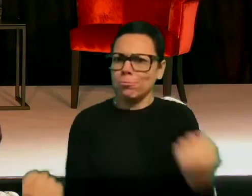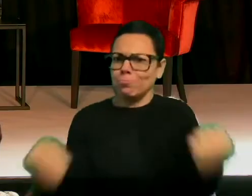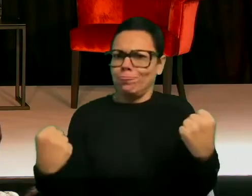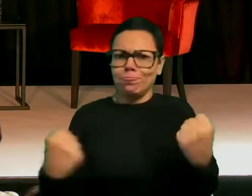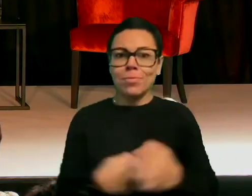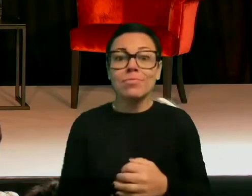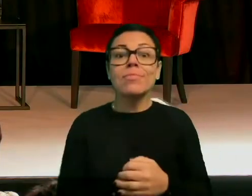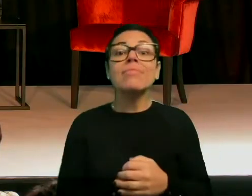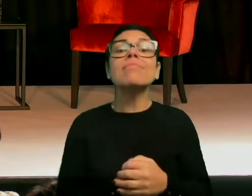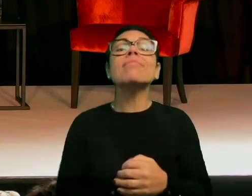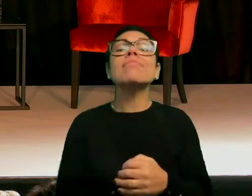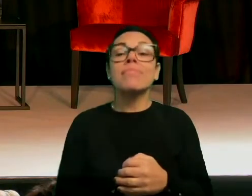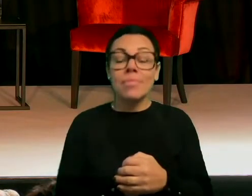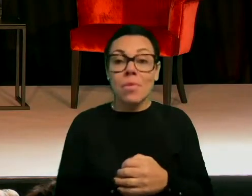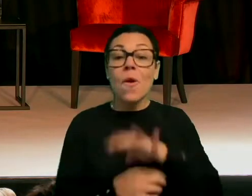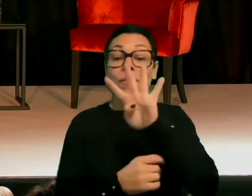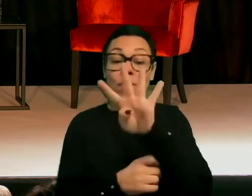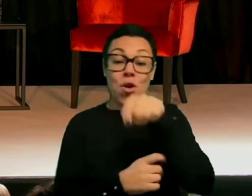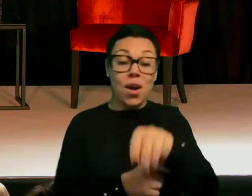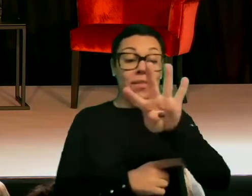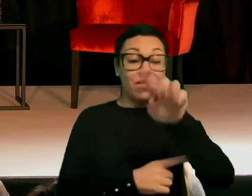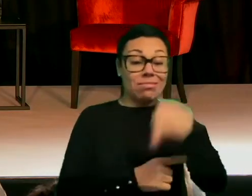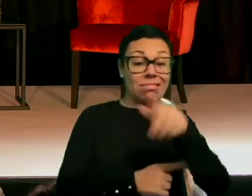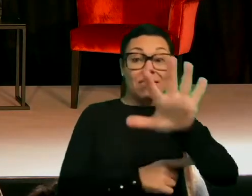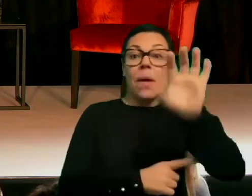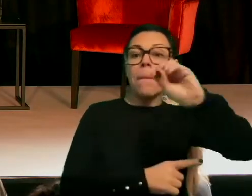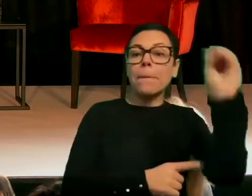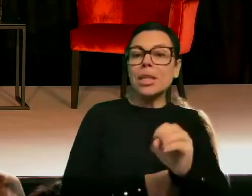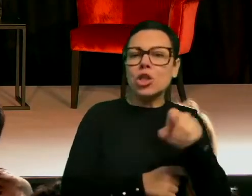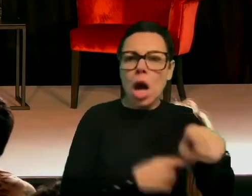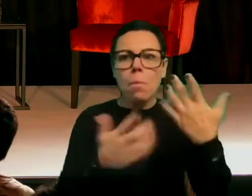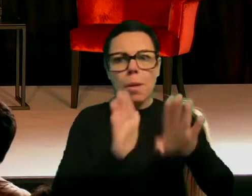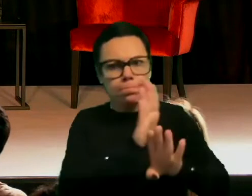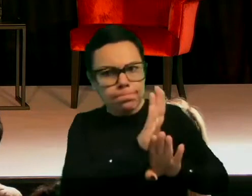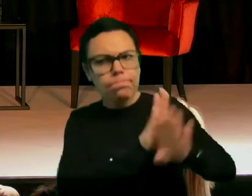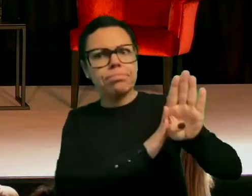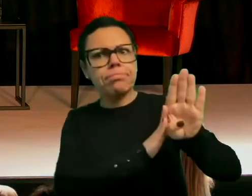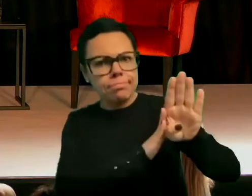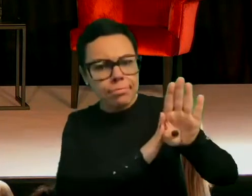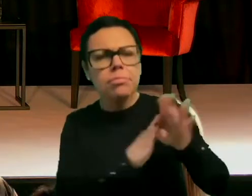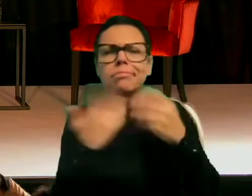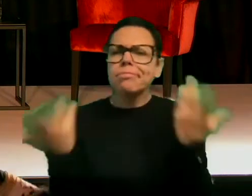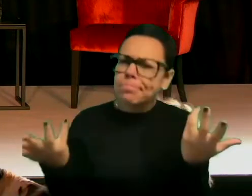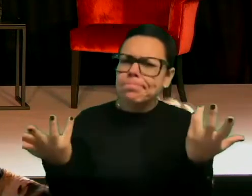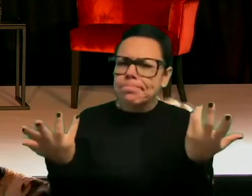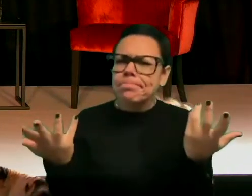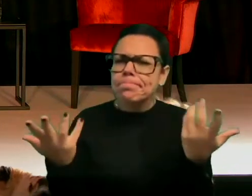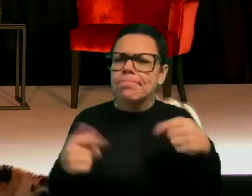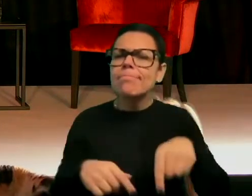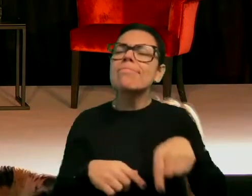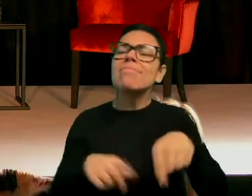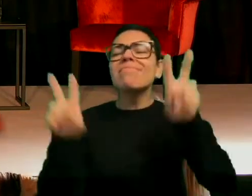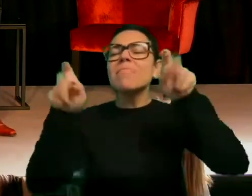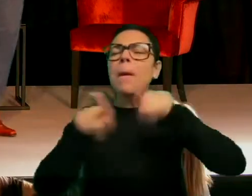4.5% towards the end of the session. That's our main objective. Okay. You are going to give us a crash course in how it works. I would say, take